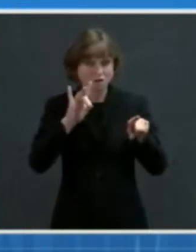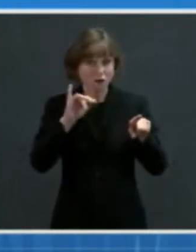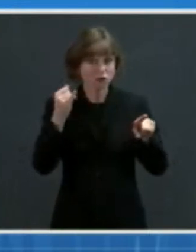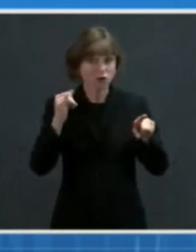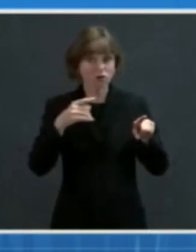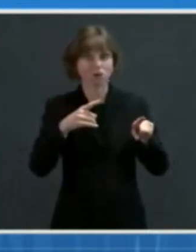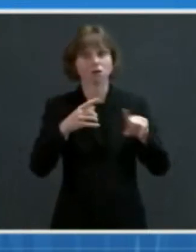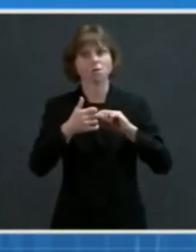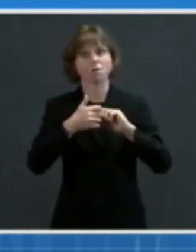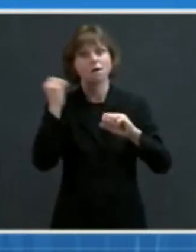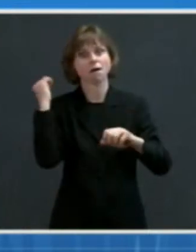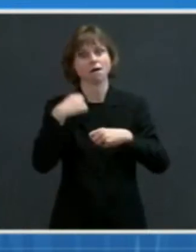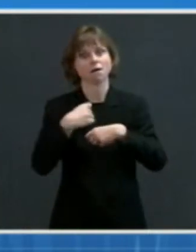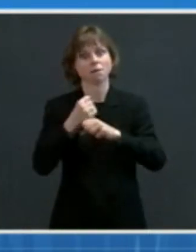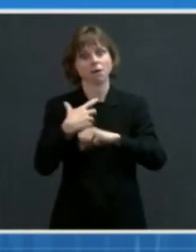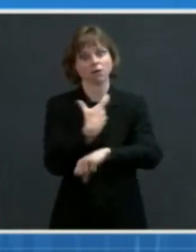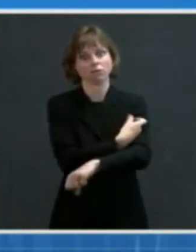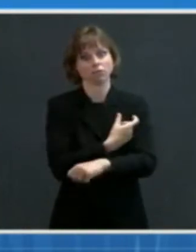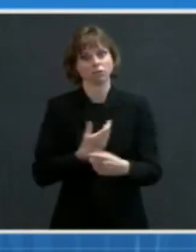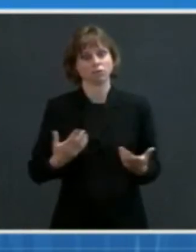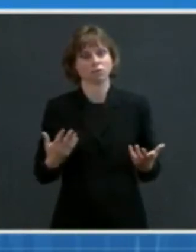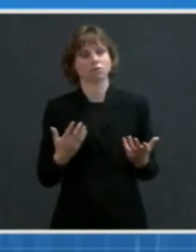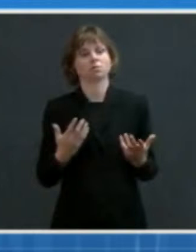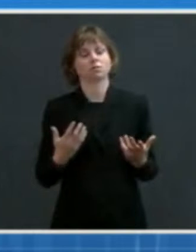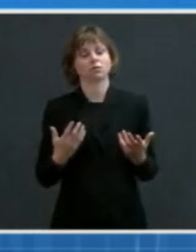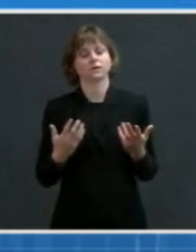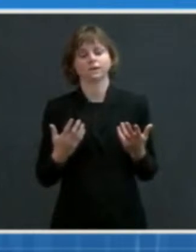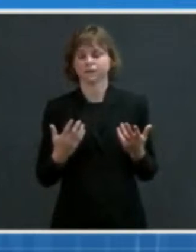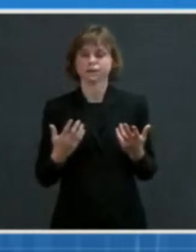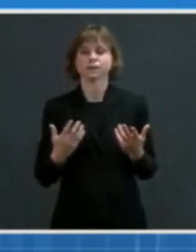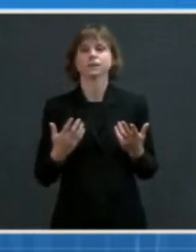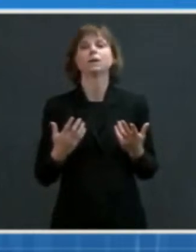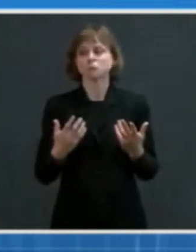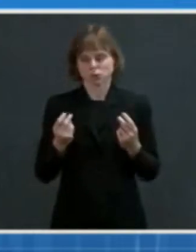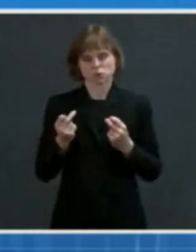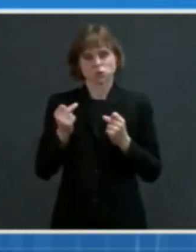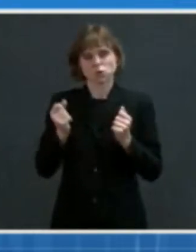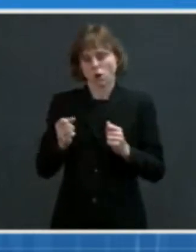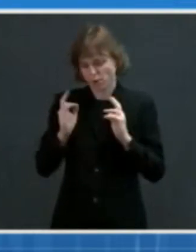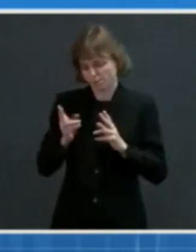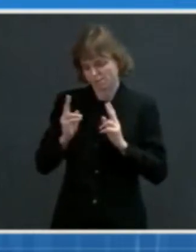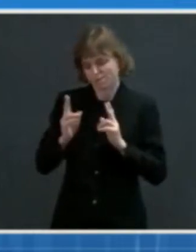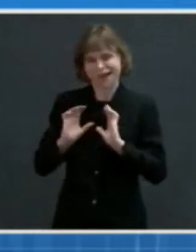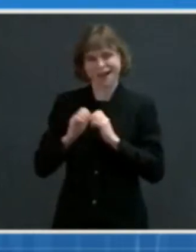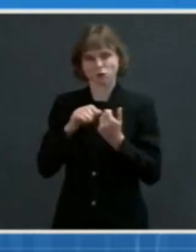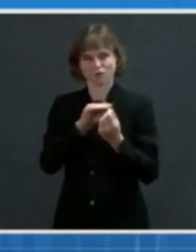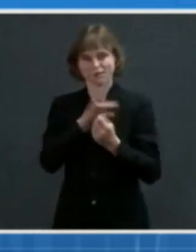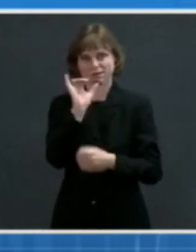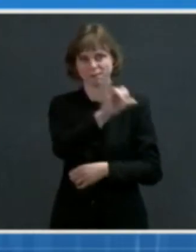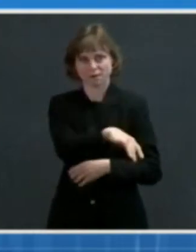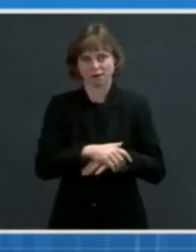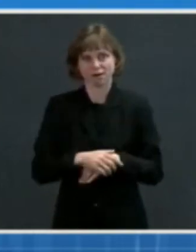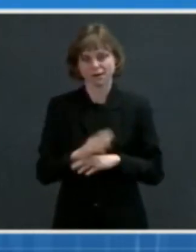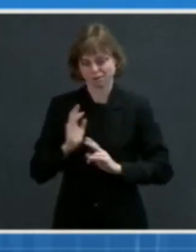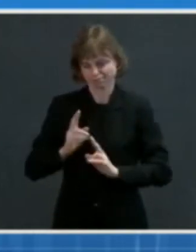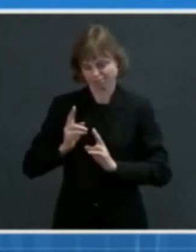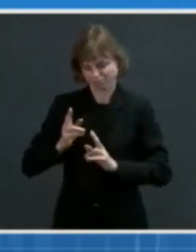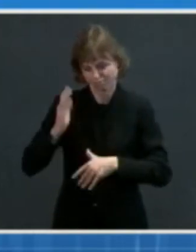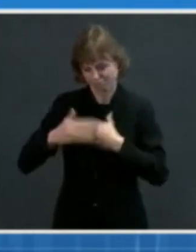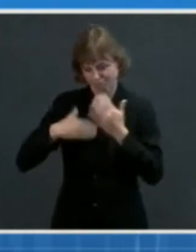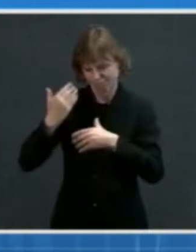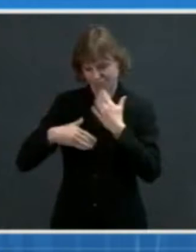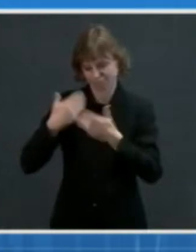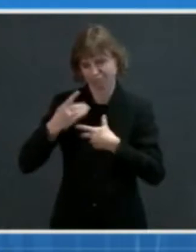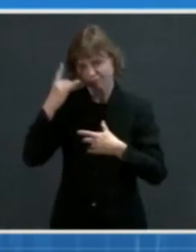they were behind on manufacturing. We immediately got to work to fix this, to accelerate the process, and to